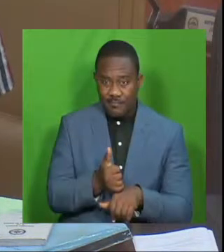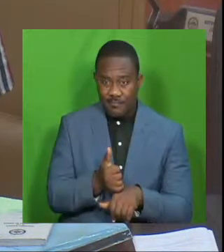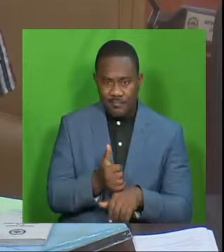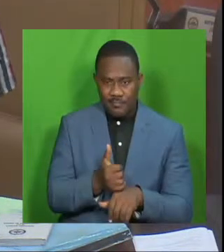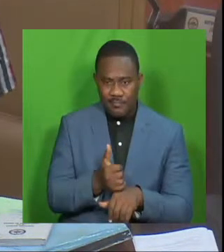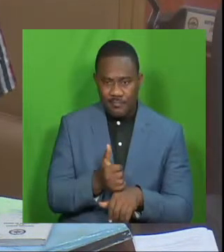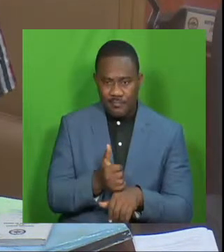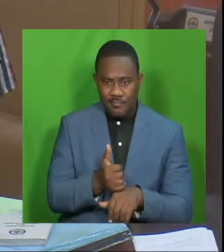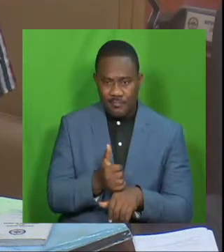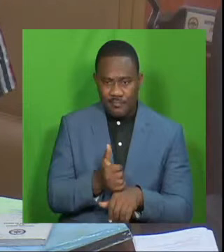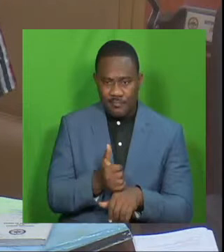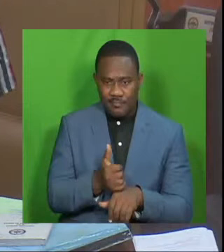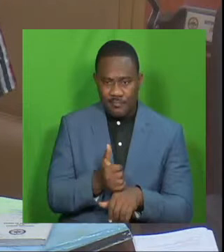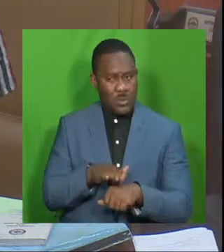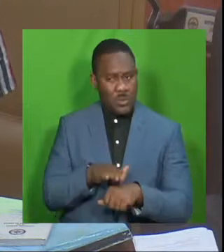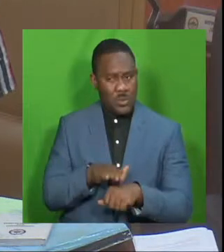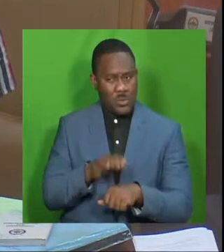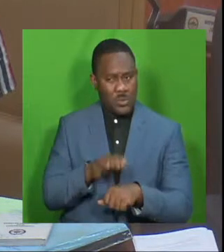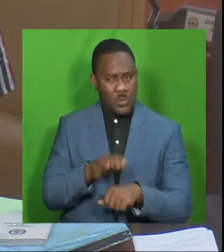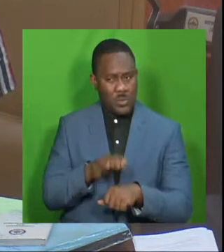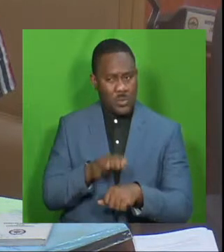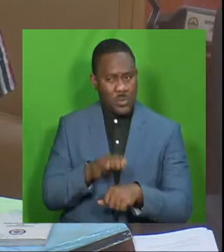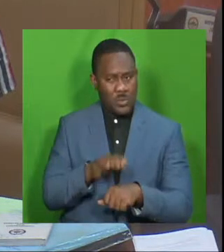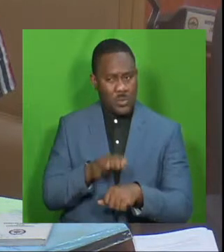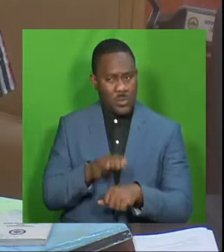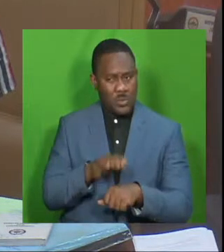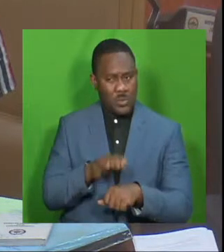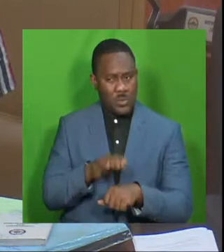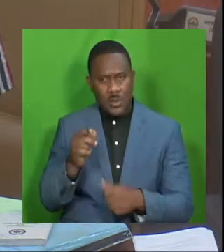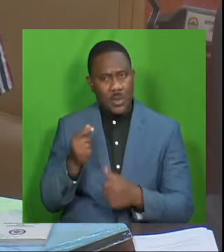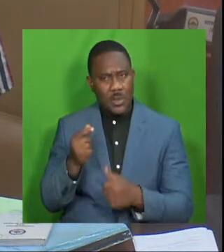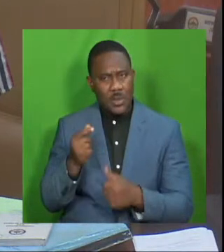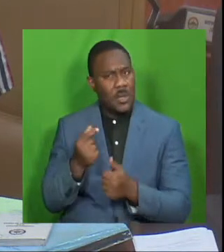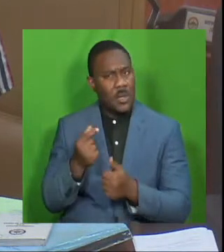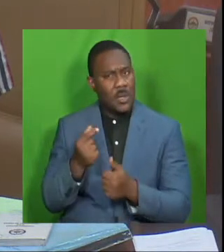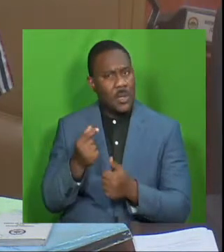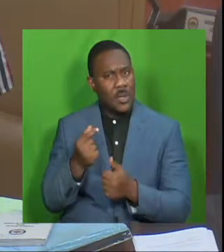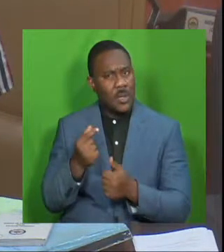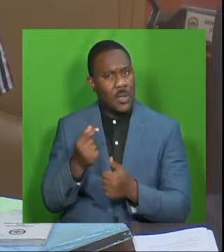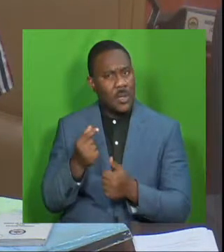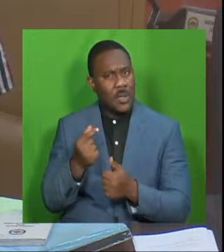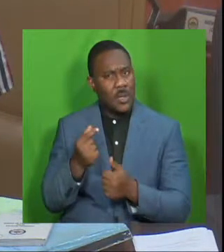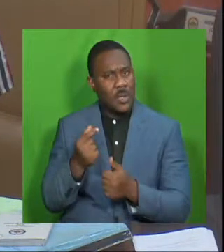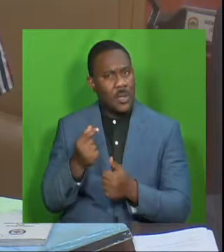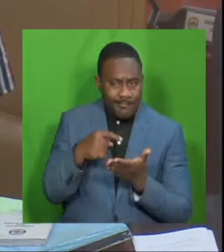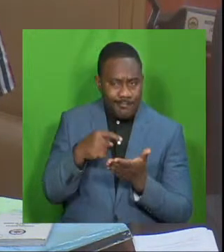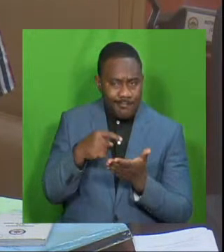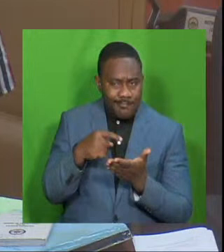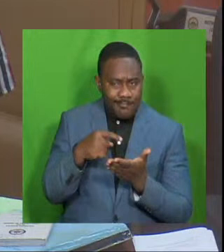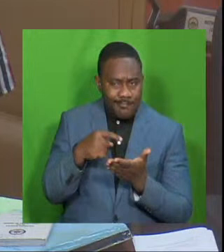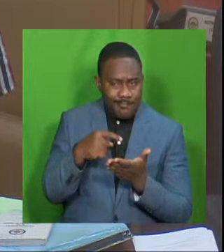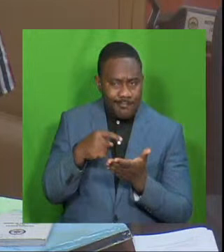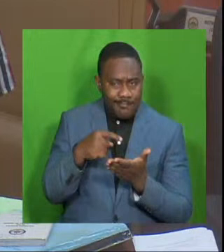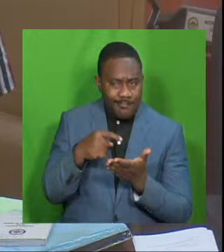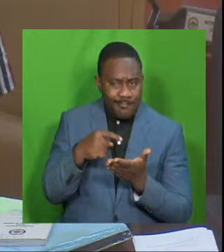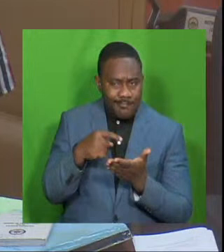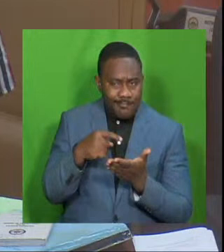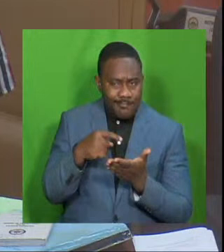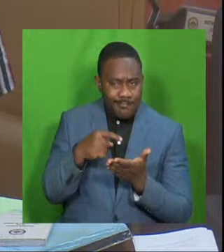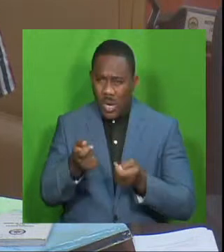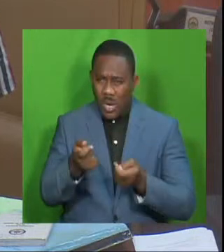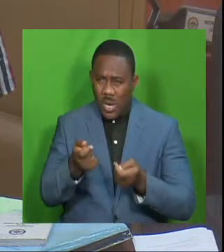warning issued by the European Union for Ghana to definitively check illegal, unregulated fishing